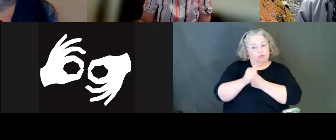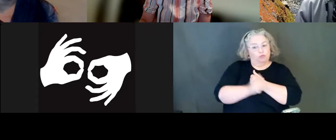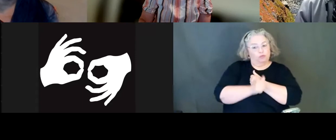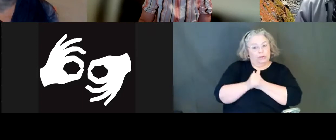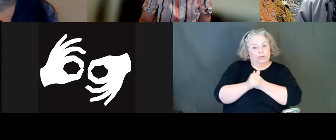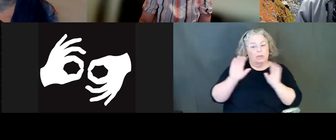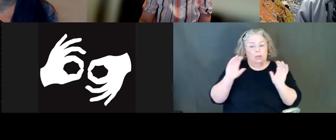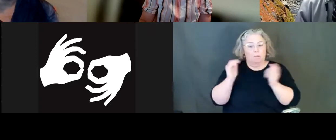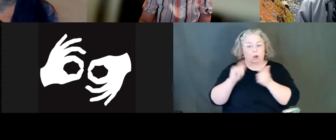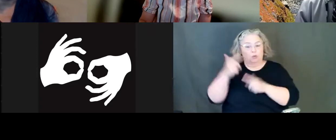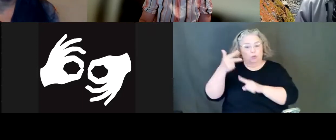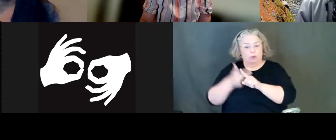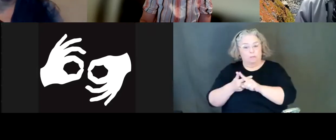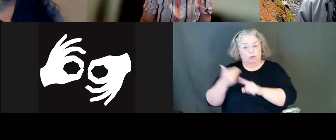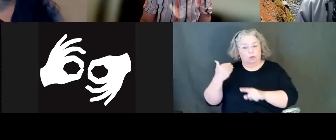ago?